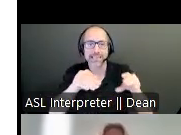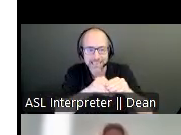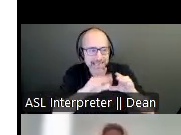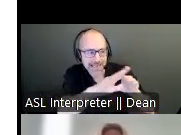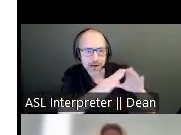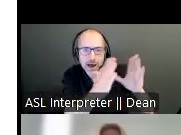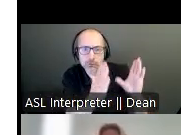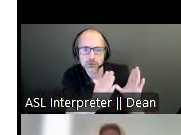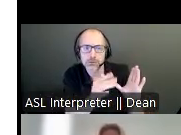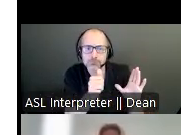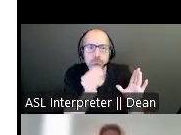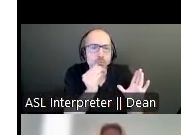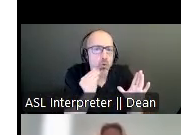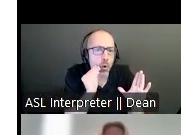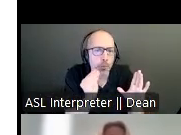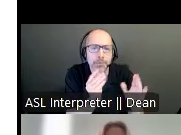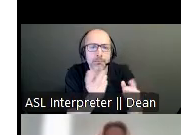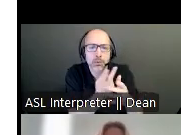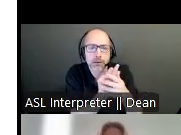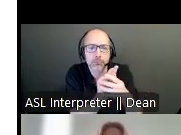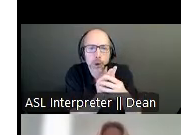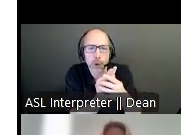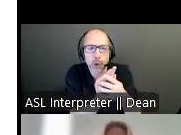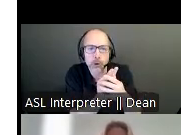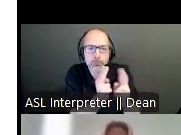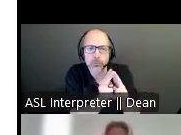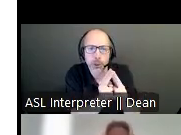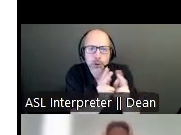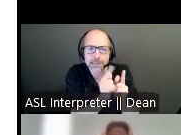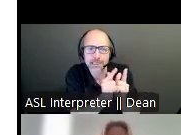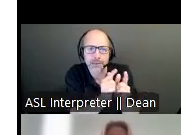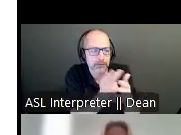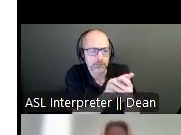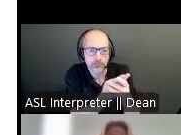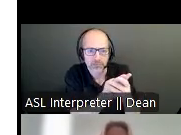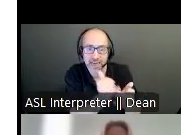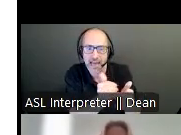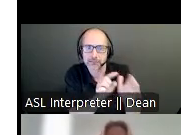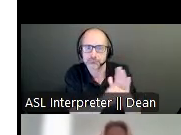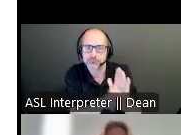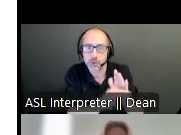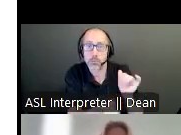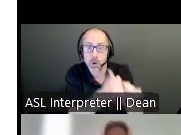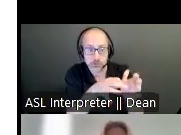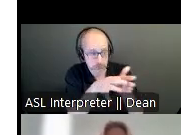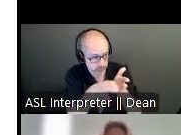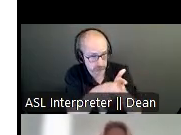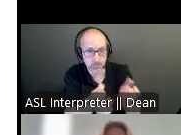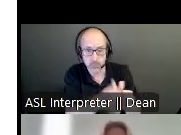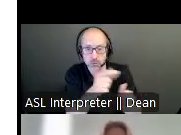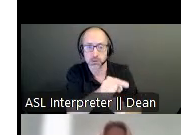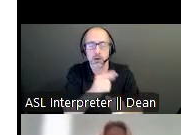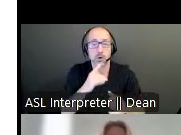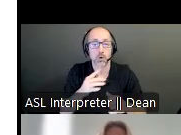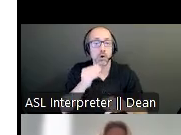intimate partners. The purpose of my presentation today, I want to highlight how firearm ownership and access to